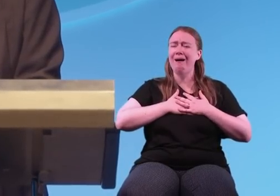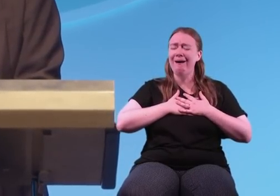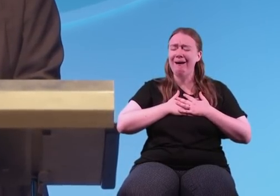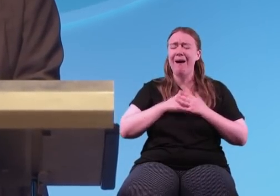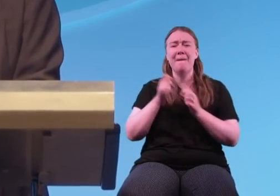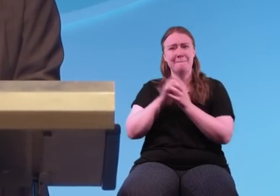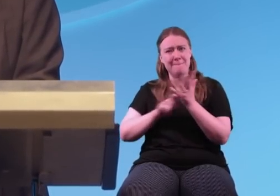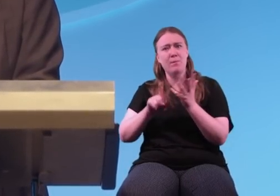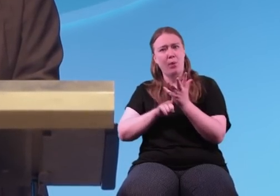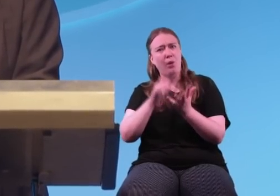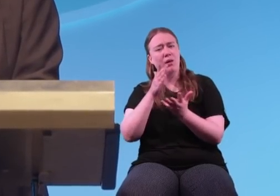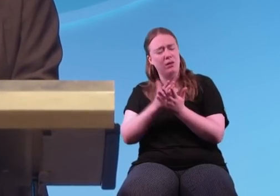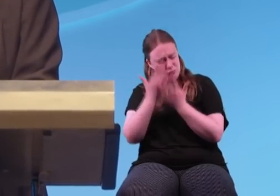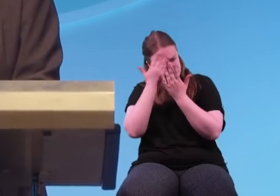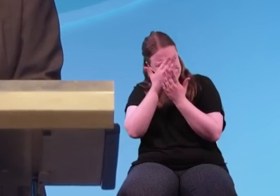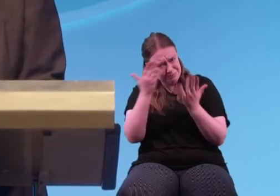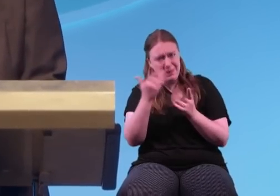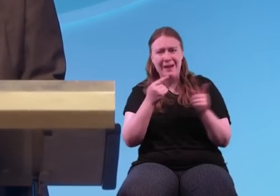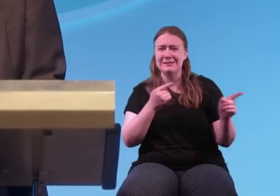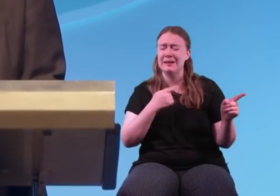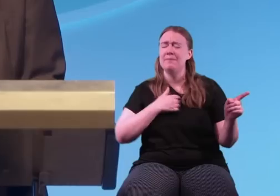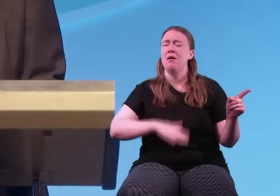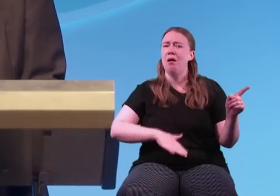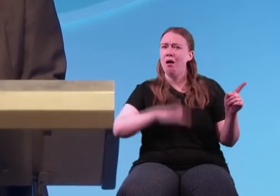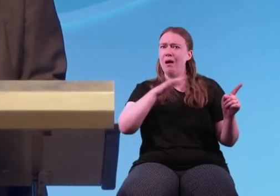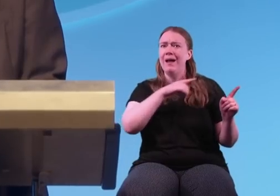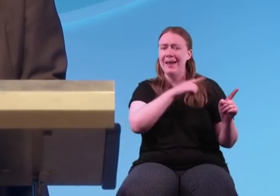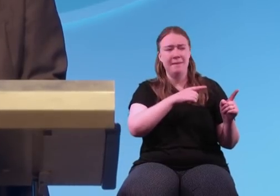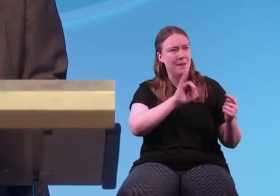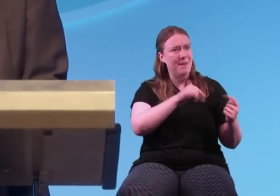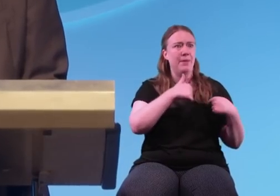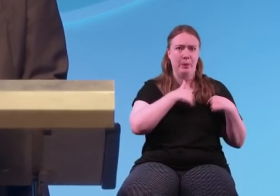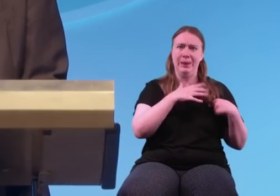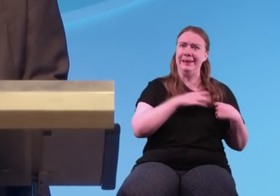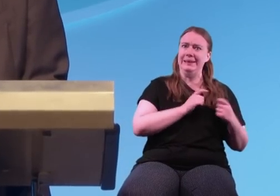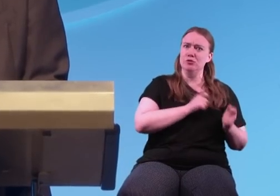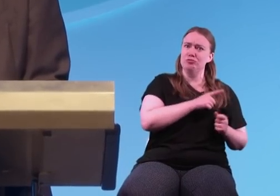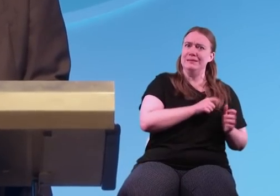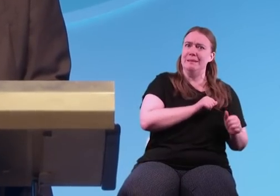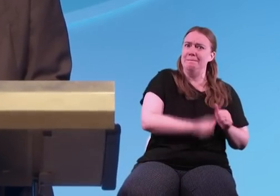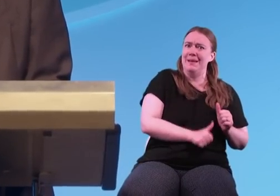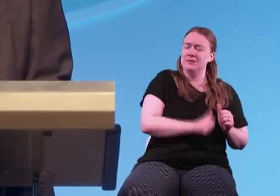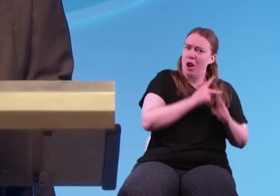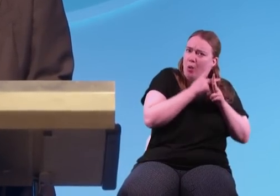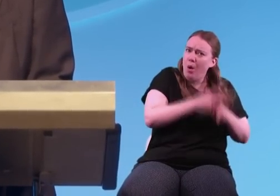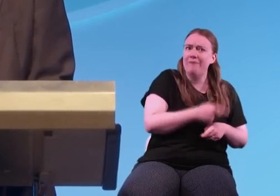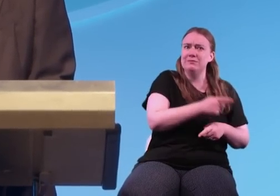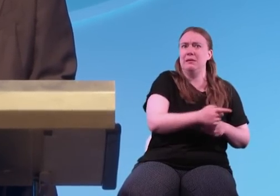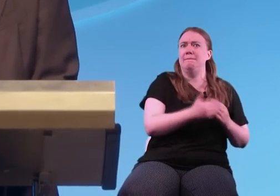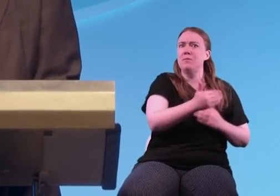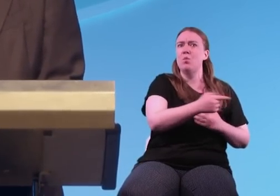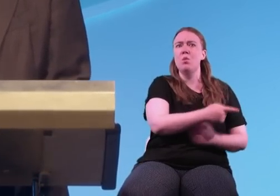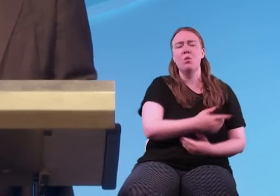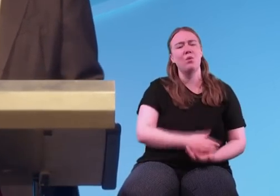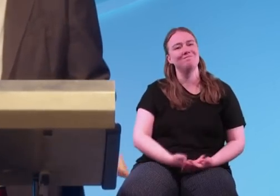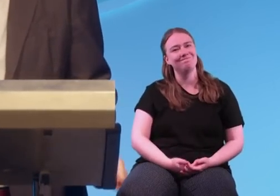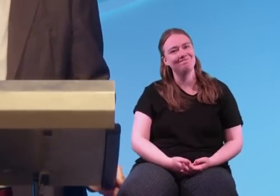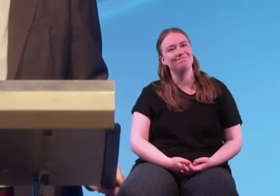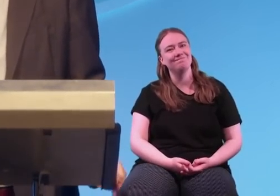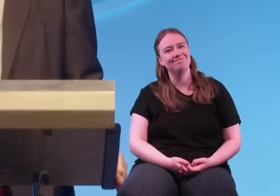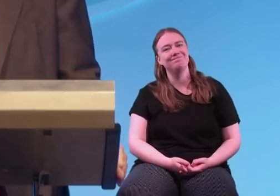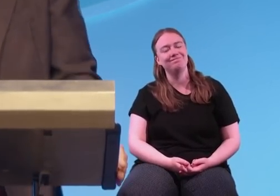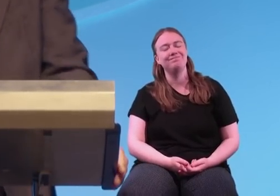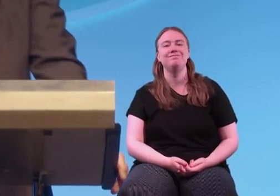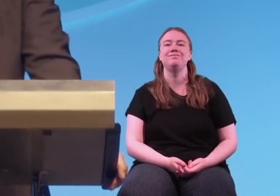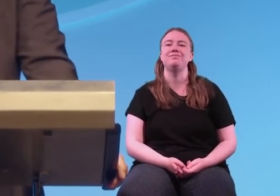so highly of him, perhaps we should be treating him a little better than we are. And so he says, as I think